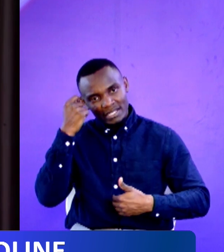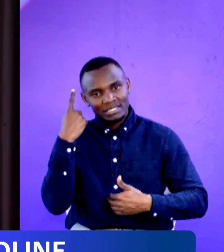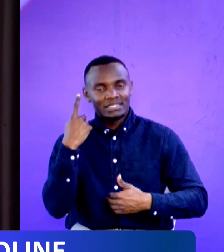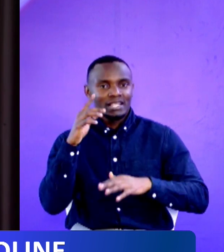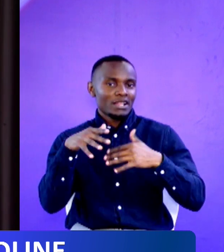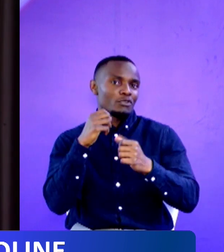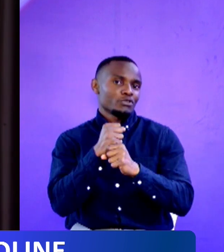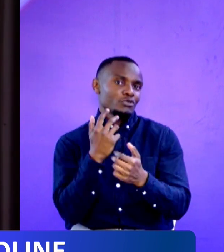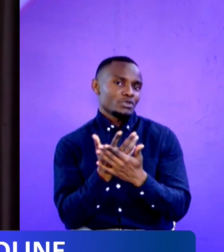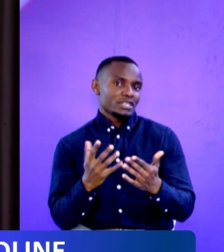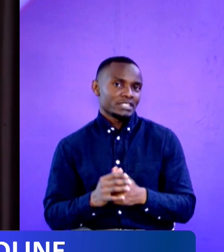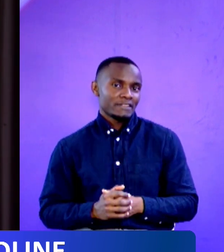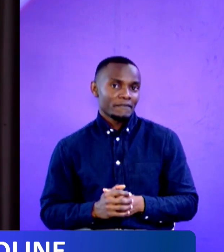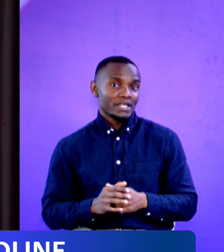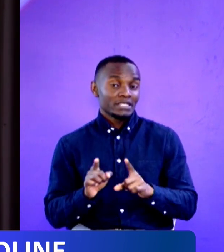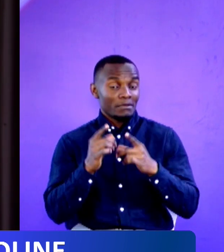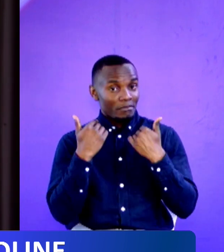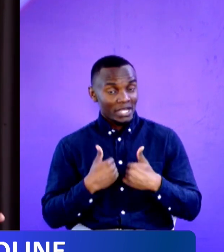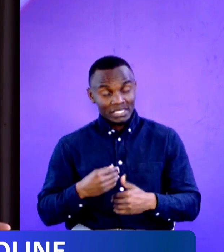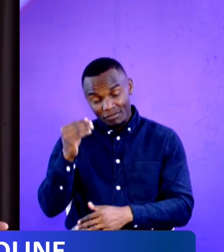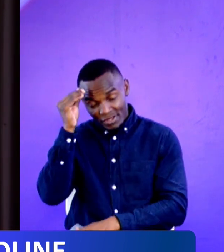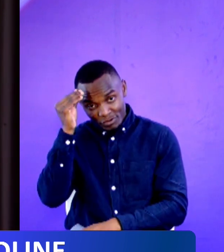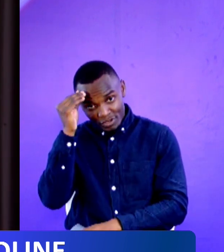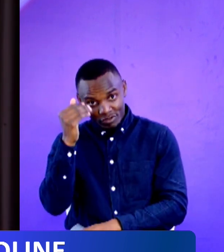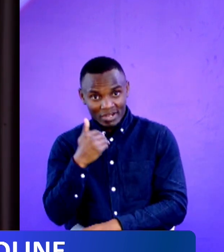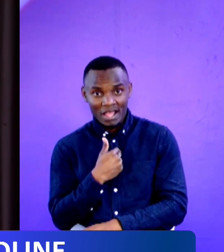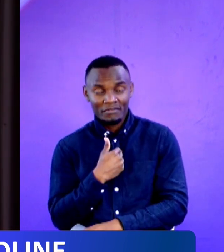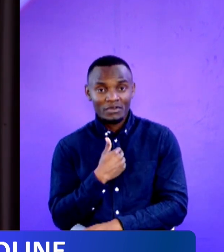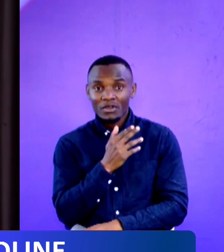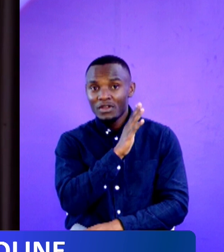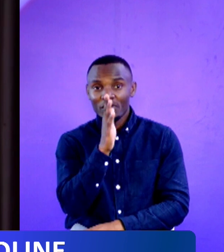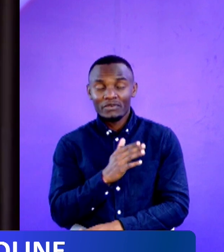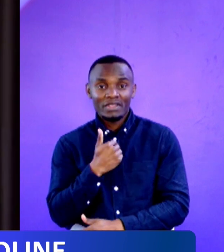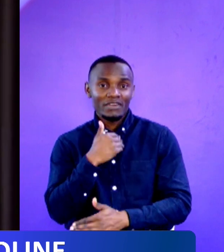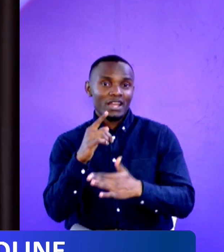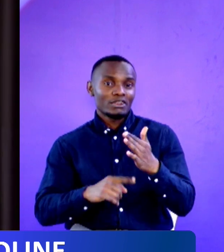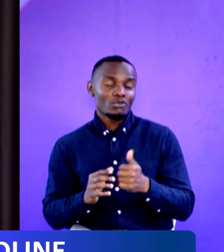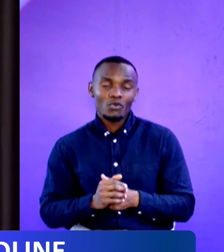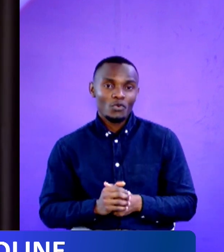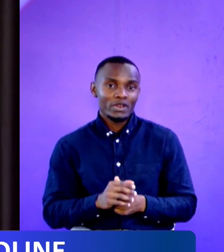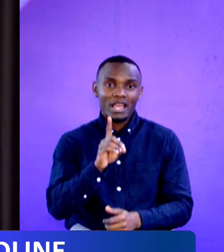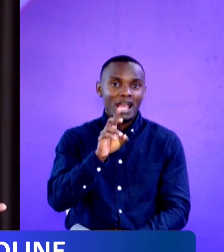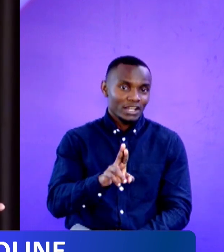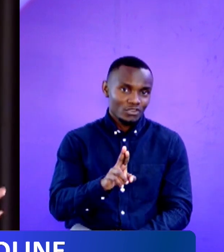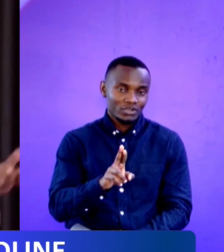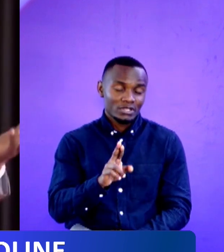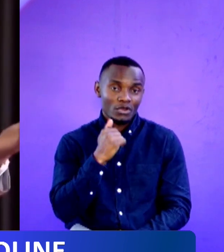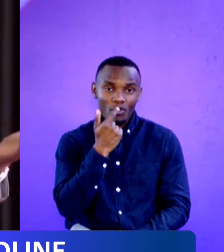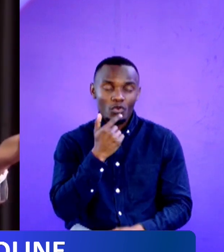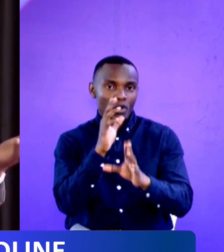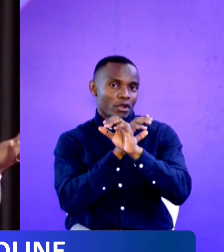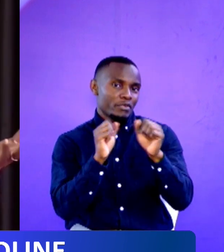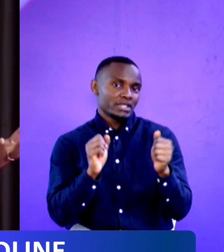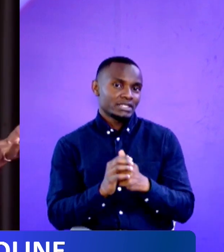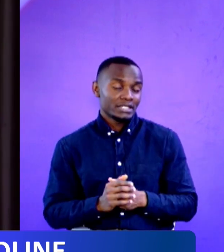gani? Mimi nimesoma ya kutosha. Hatujawahi kuwa na daktari ambaye ni rais wa nchi. Mimi ni mtu naelewa. Mimi nimezaliwa